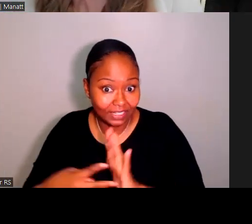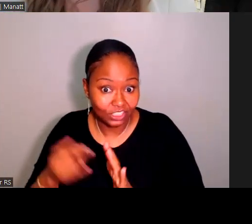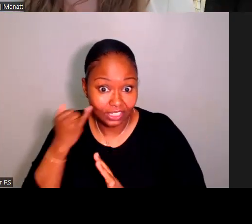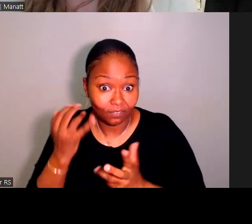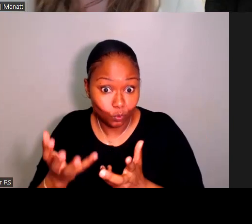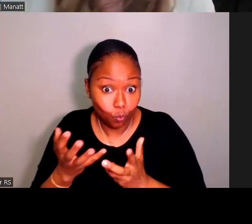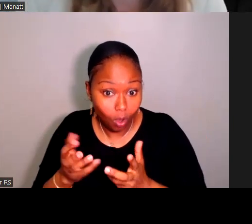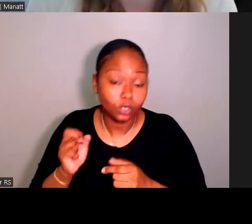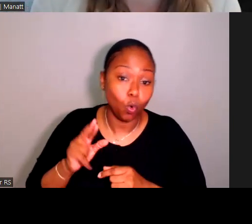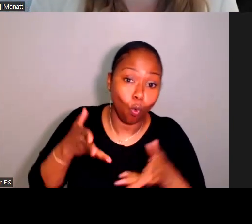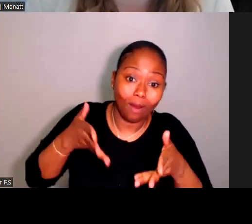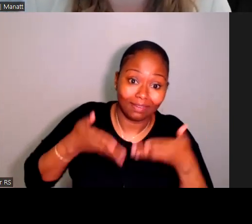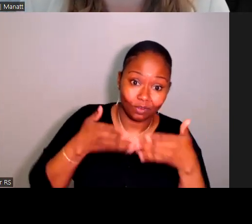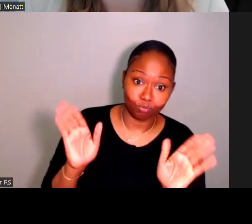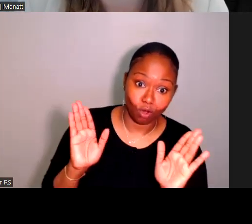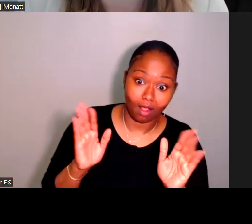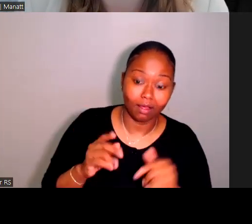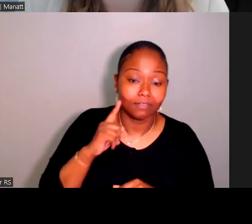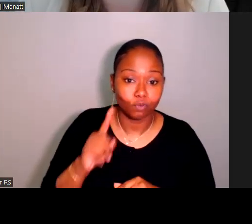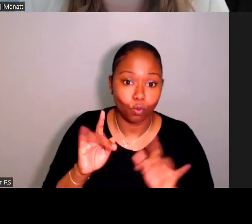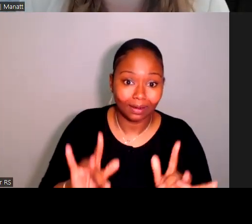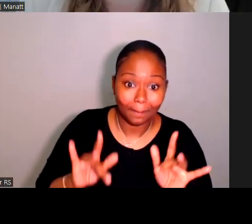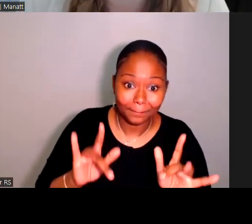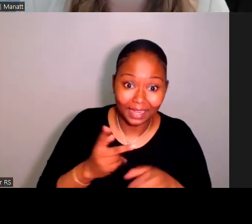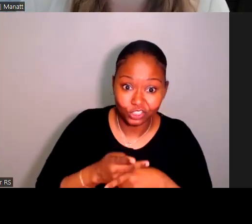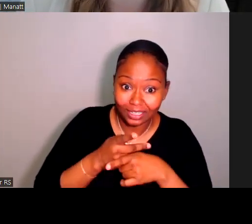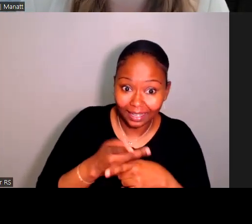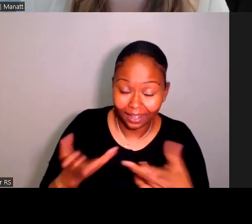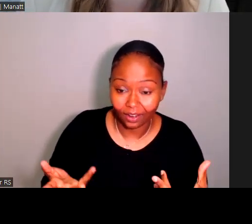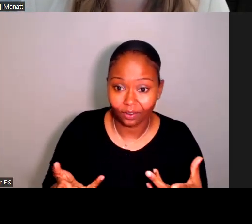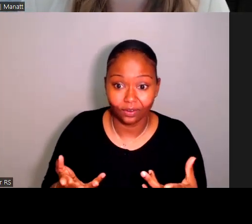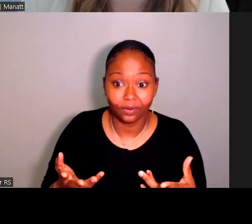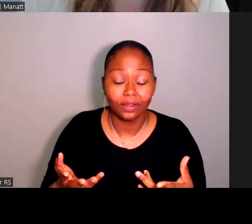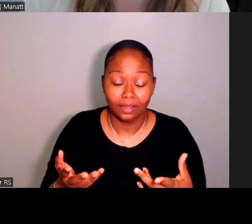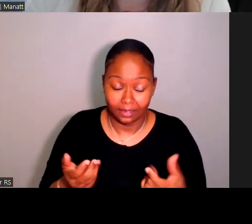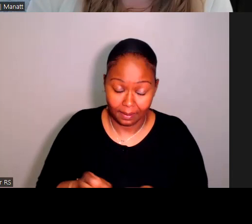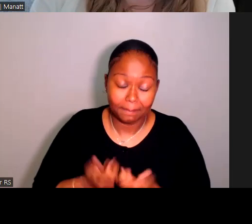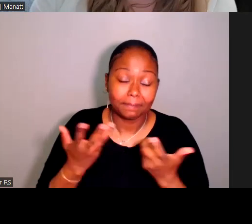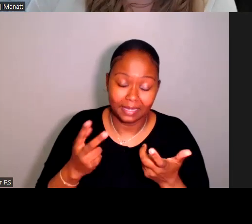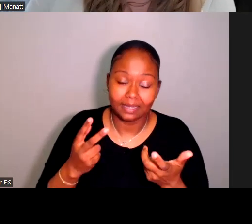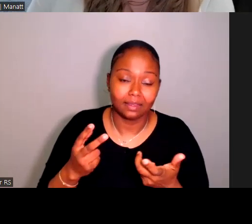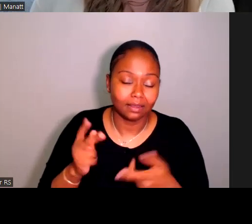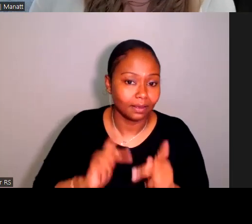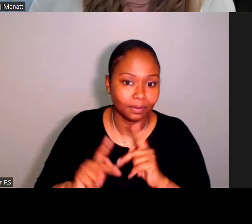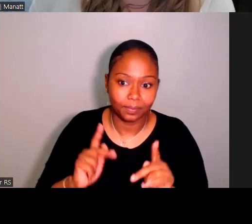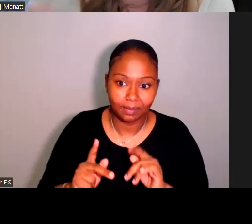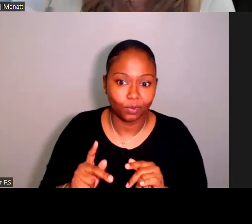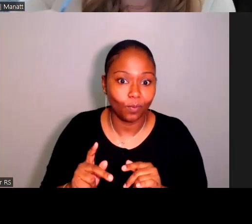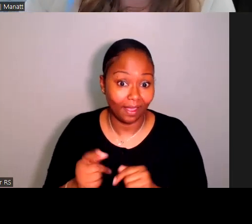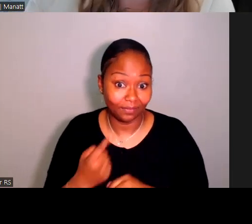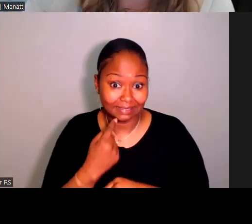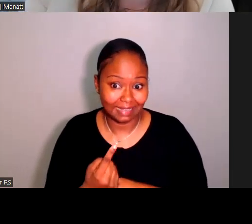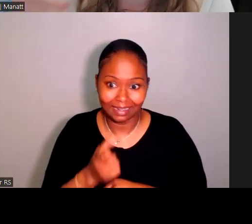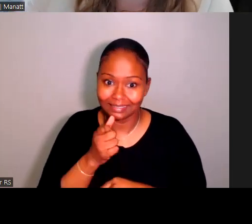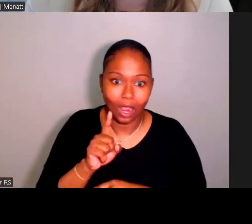definition of compassionate care, acknowledging, as I think many folks have noted on this work group, it's not just 1 or